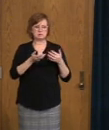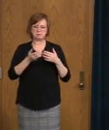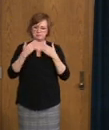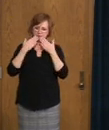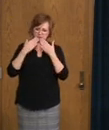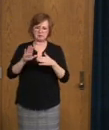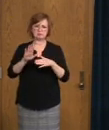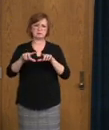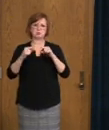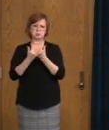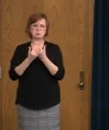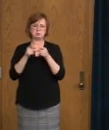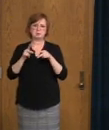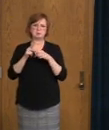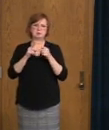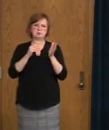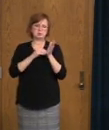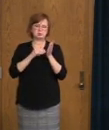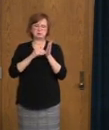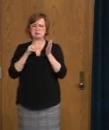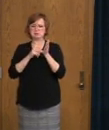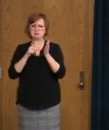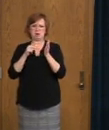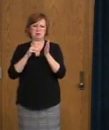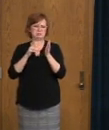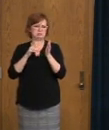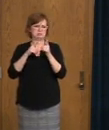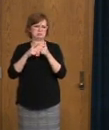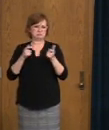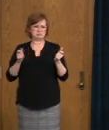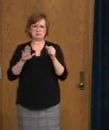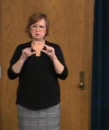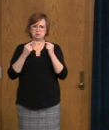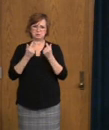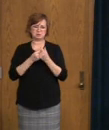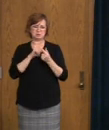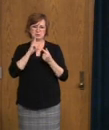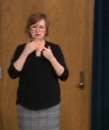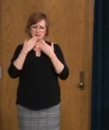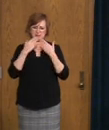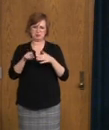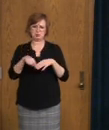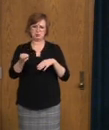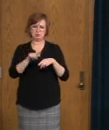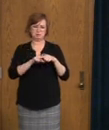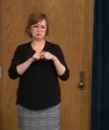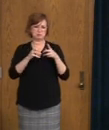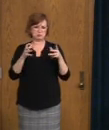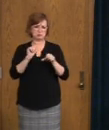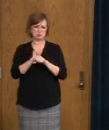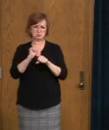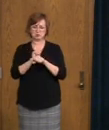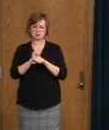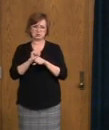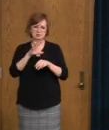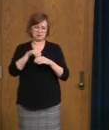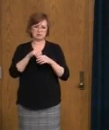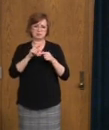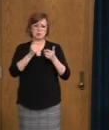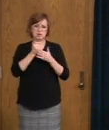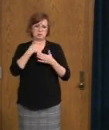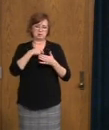thankful across this province for the work they do each and every day on behalf of everyone in the province. As